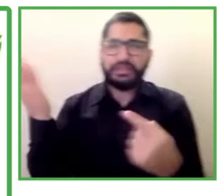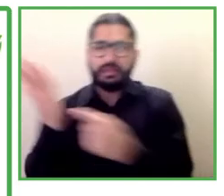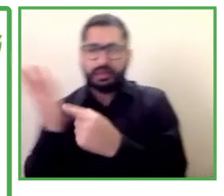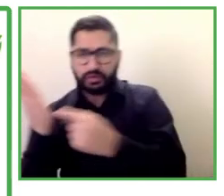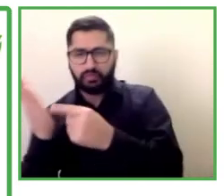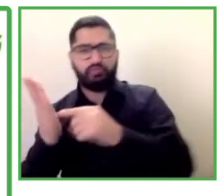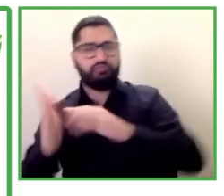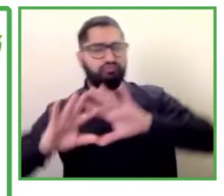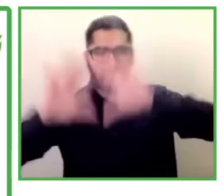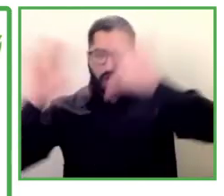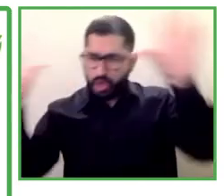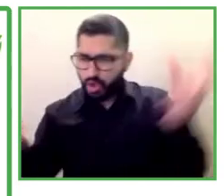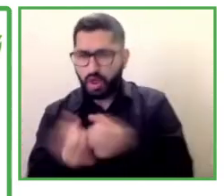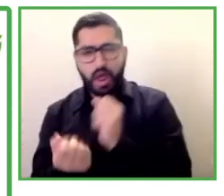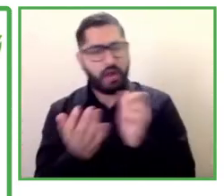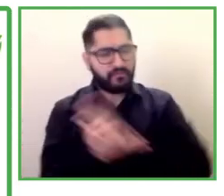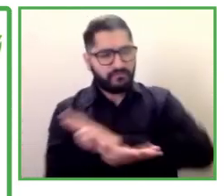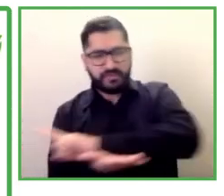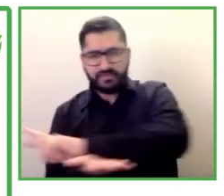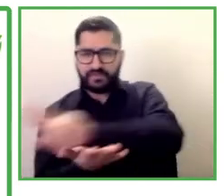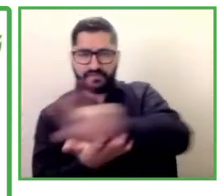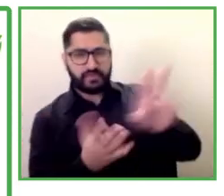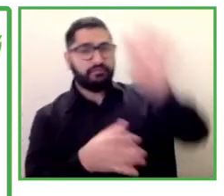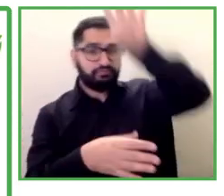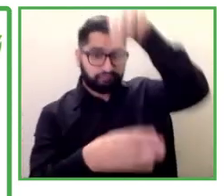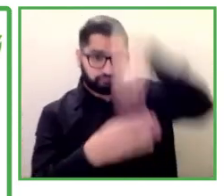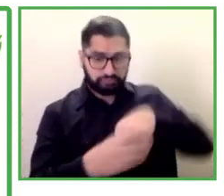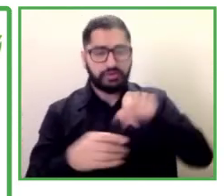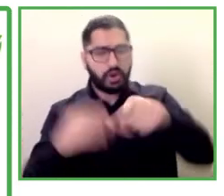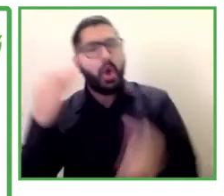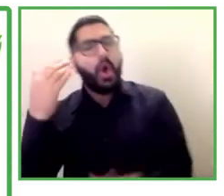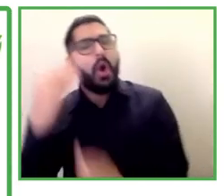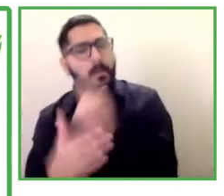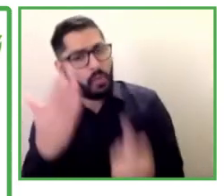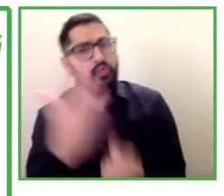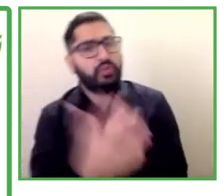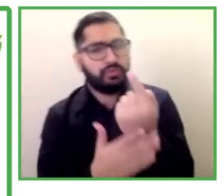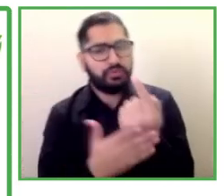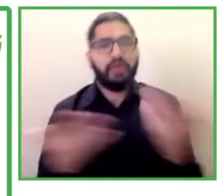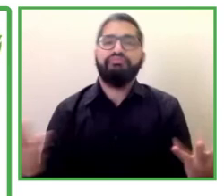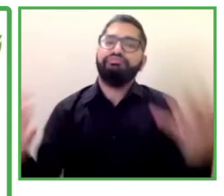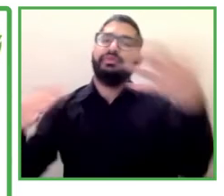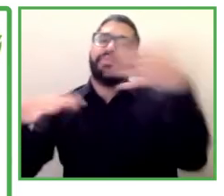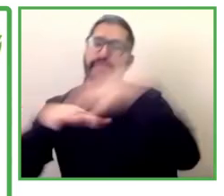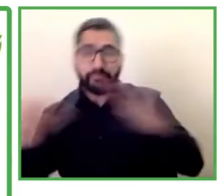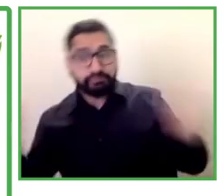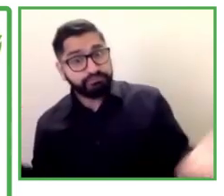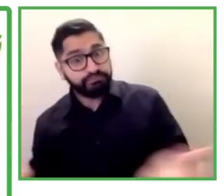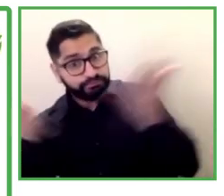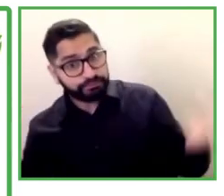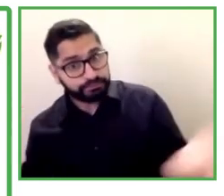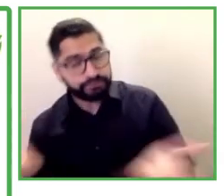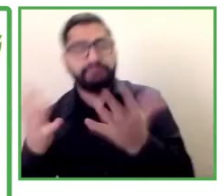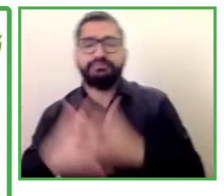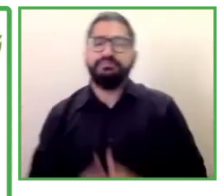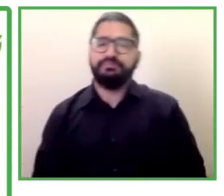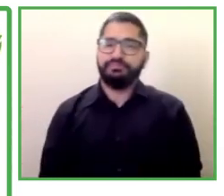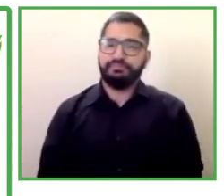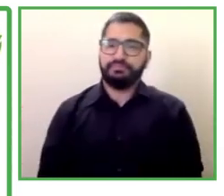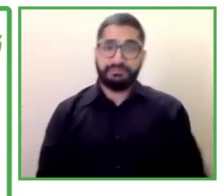order to encourage and assist individuals with severe disabilities to achieve maximum personal independence through